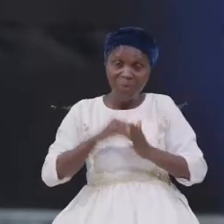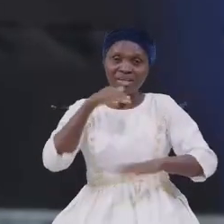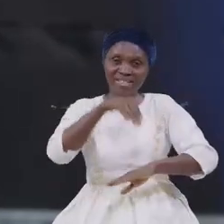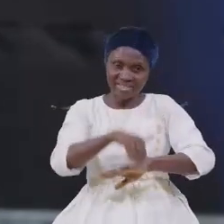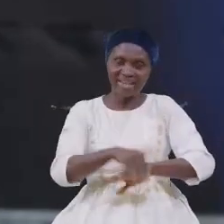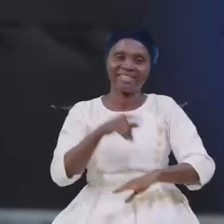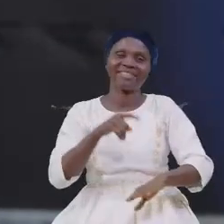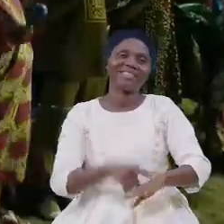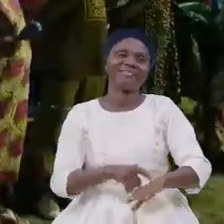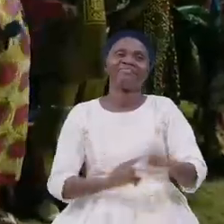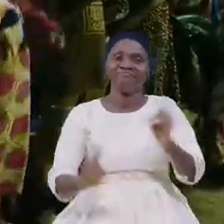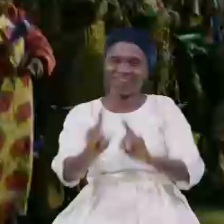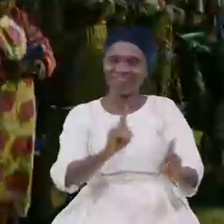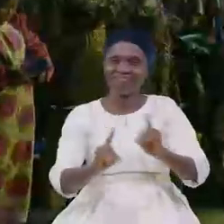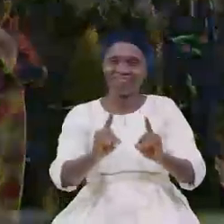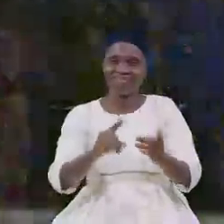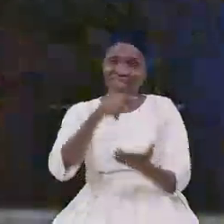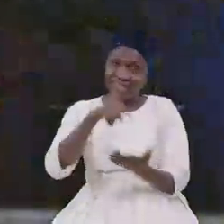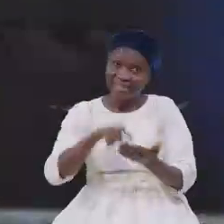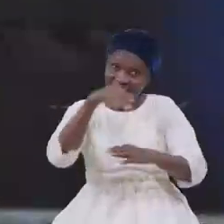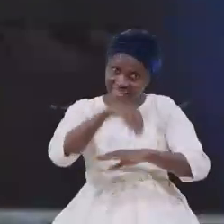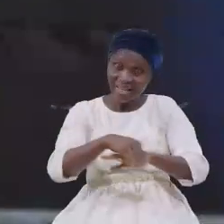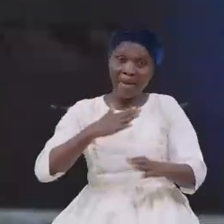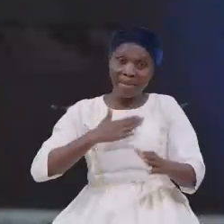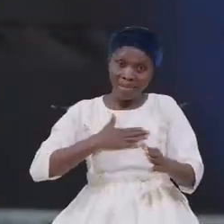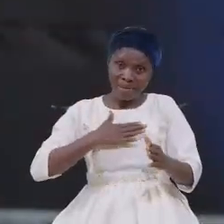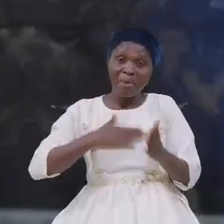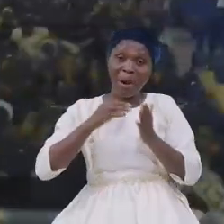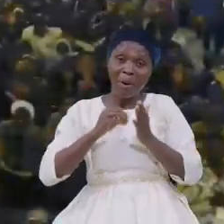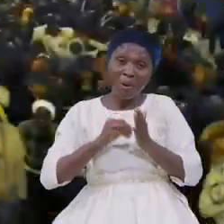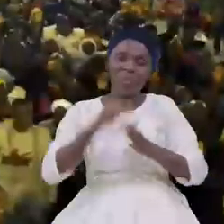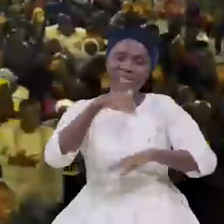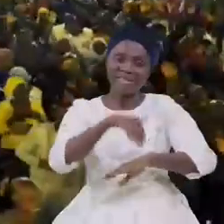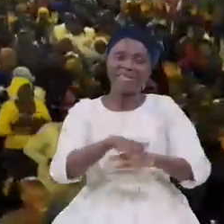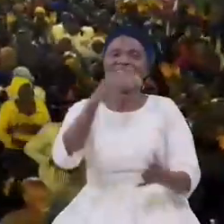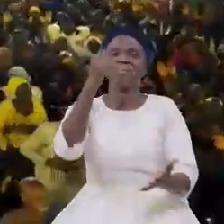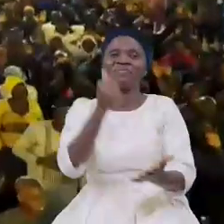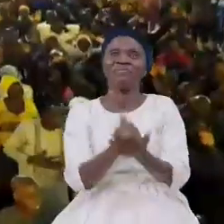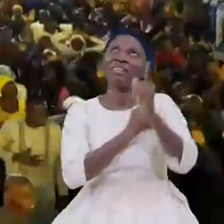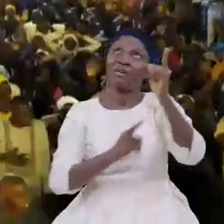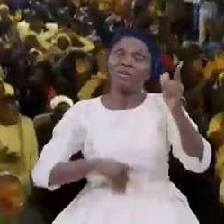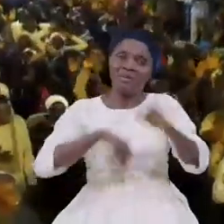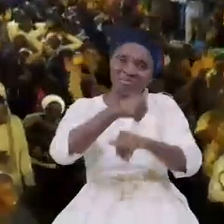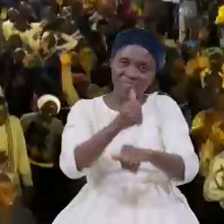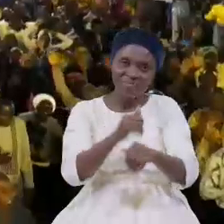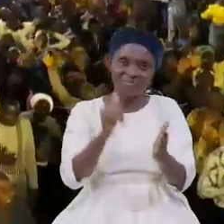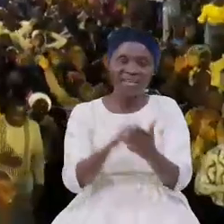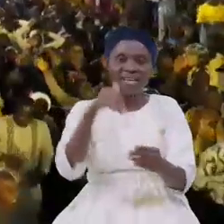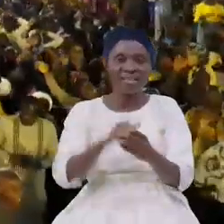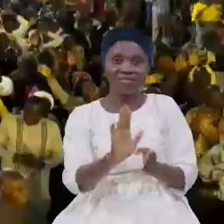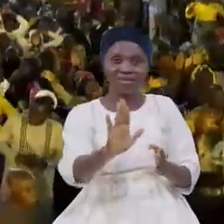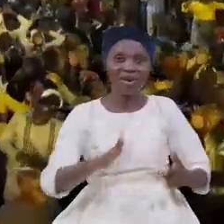Tonight is my night. The Lord confirmed that in your life in